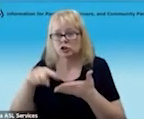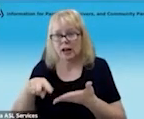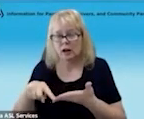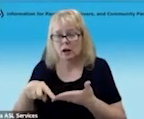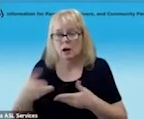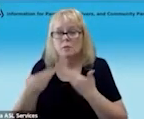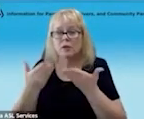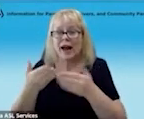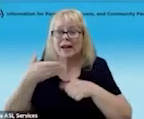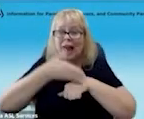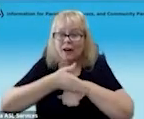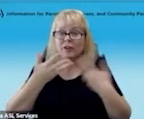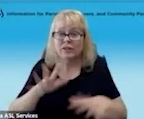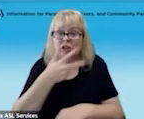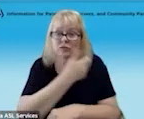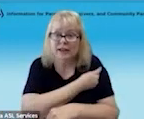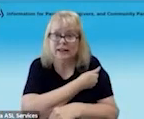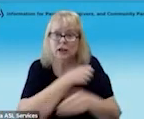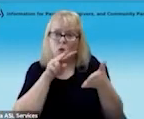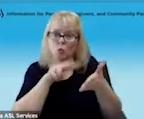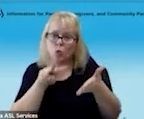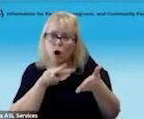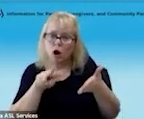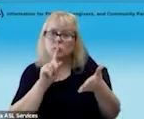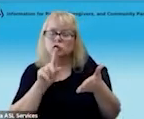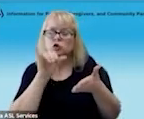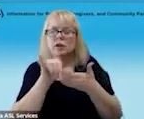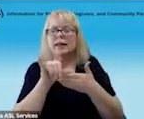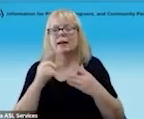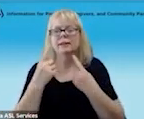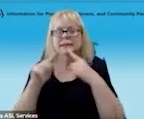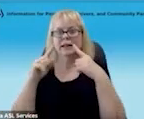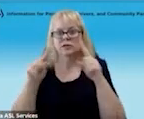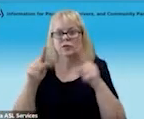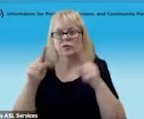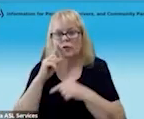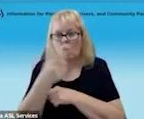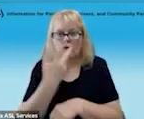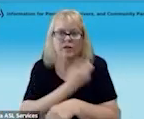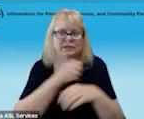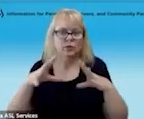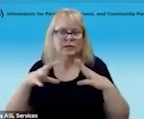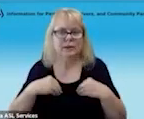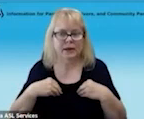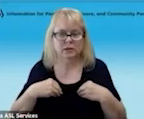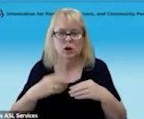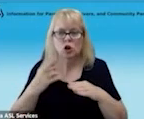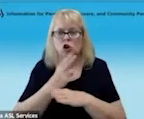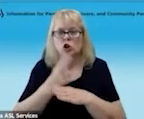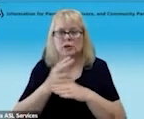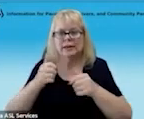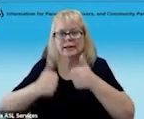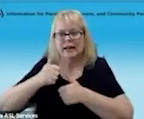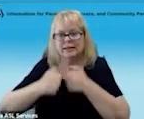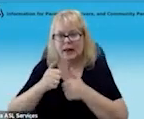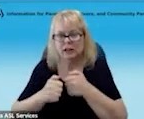And finally, parents and caregivers can enroll children in the BeSafe After Vaccination Health Checker, which provides personalized and confidential health